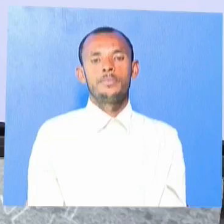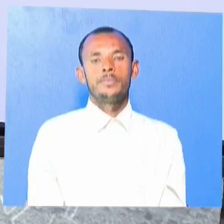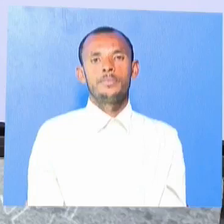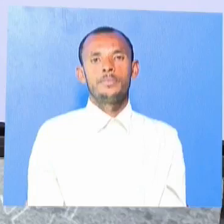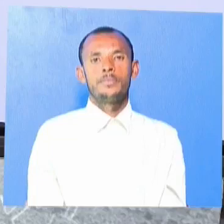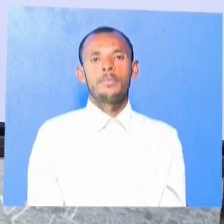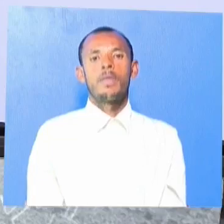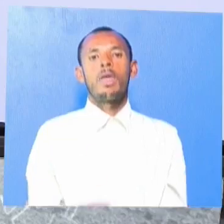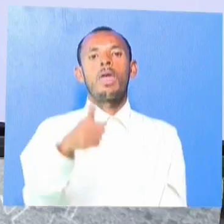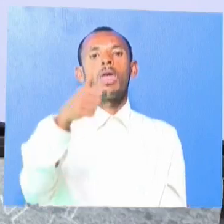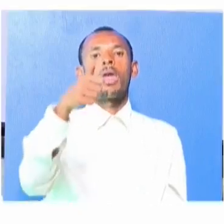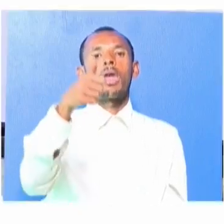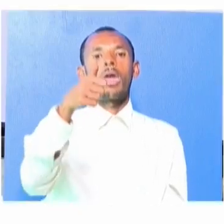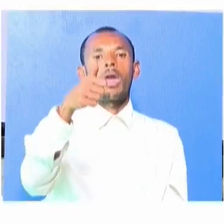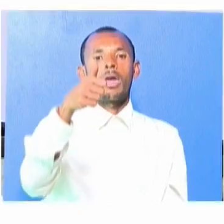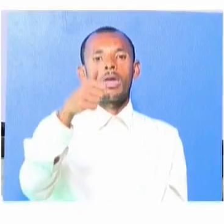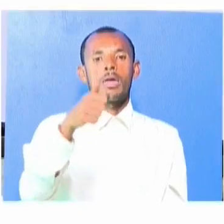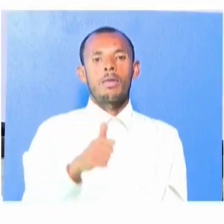A,